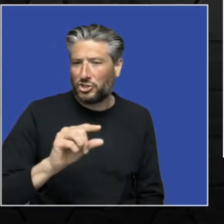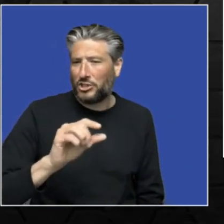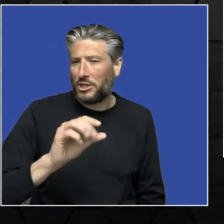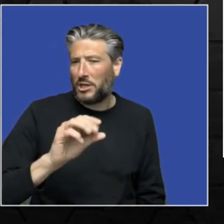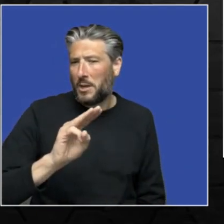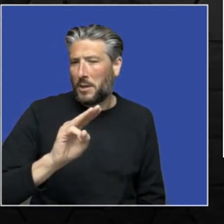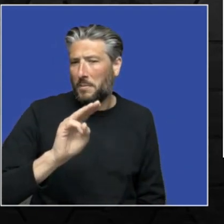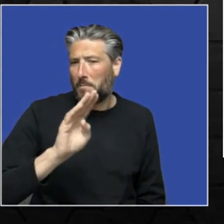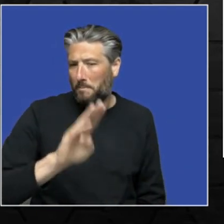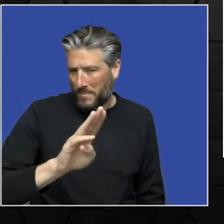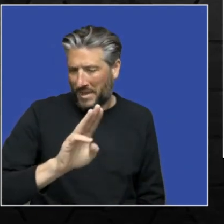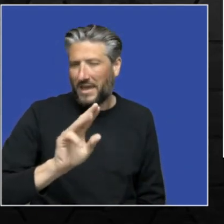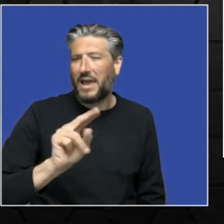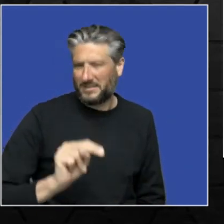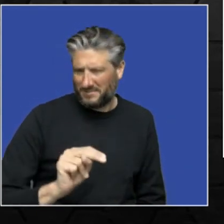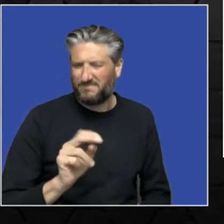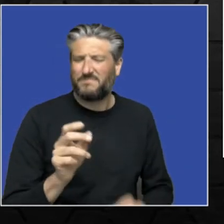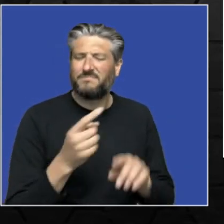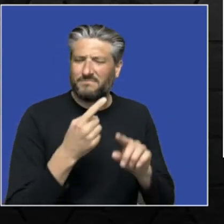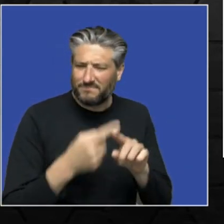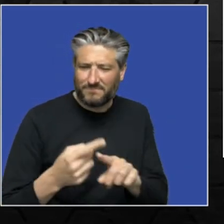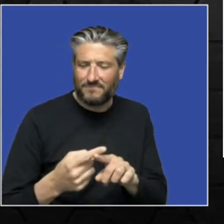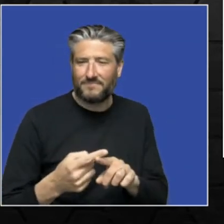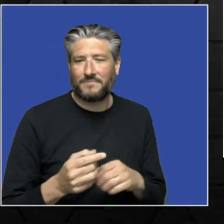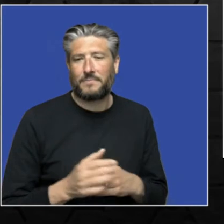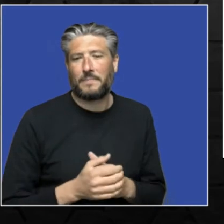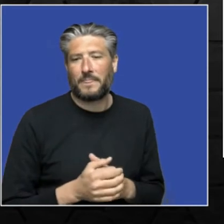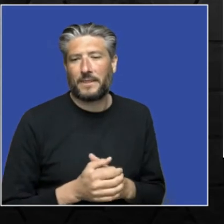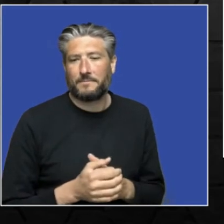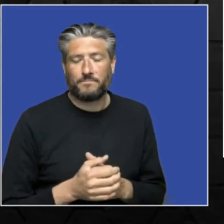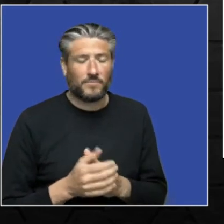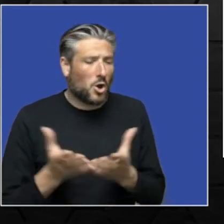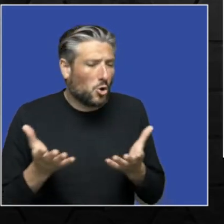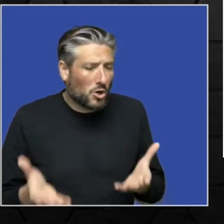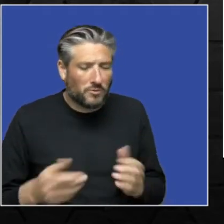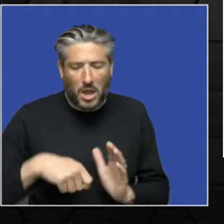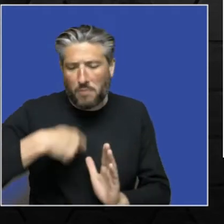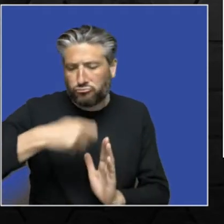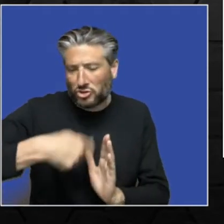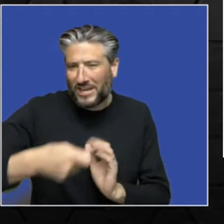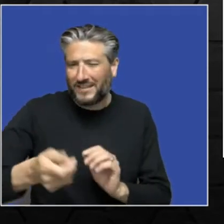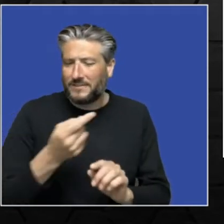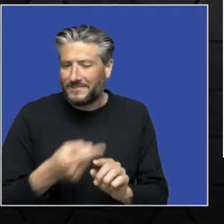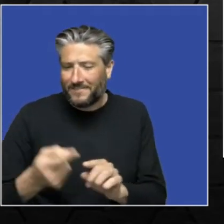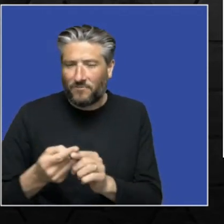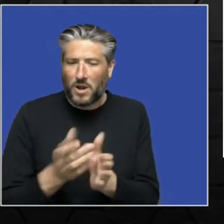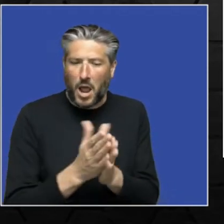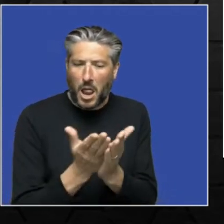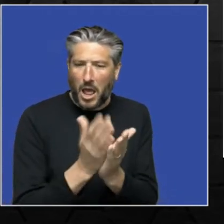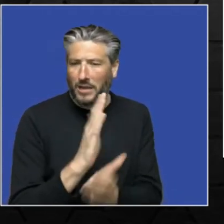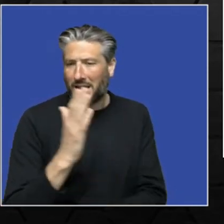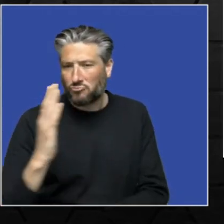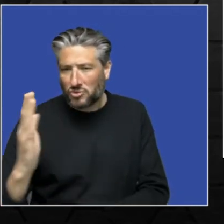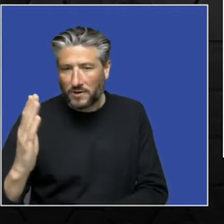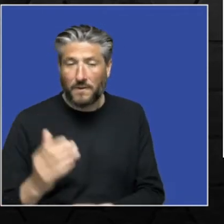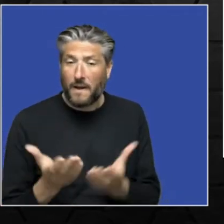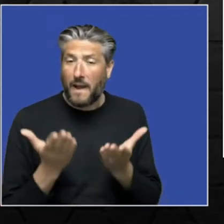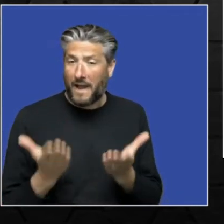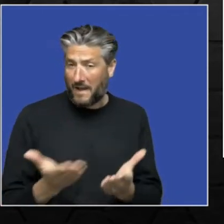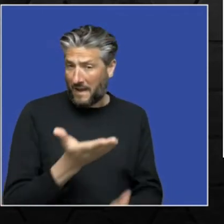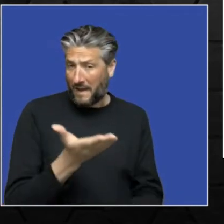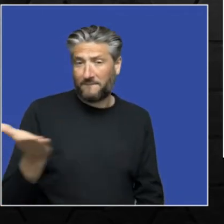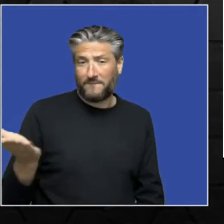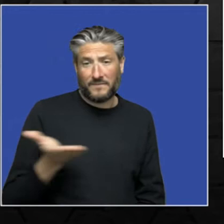are already the existing projects, GitHub projects, libraries of MML Spark, you can better off have something